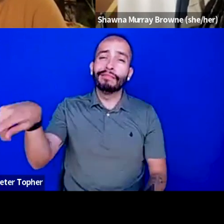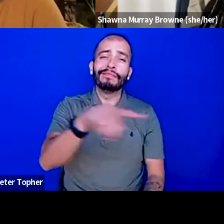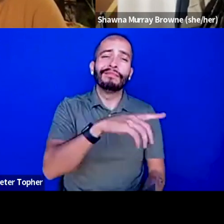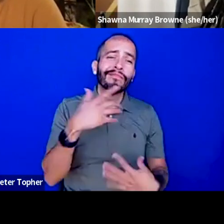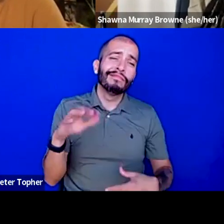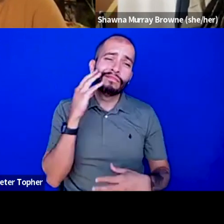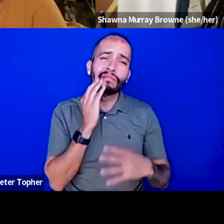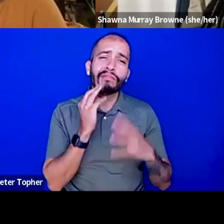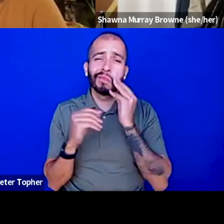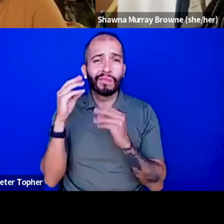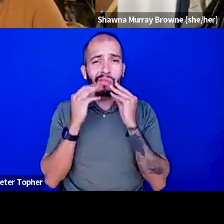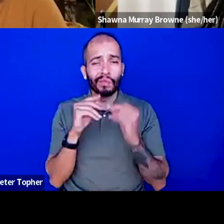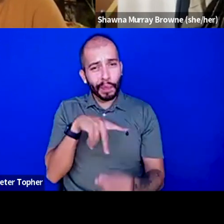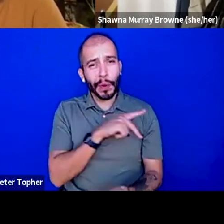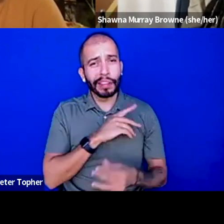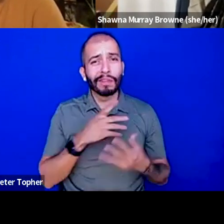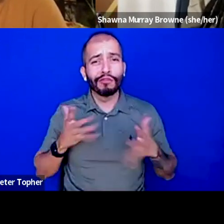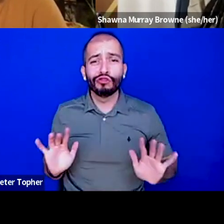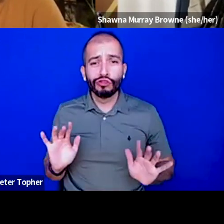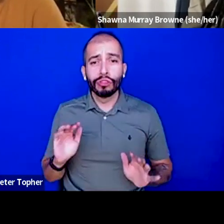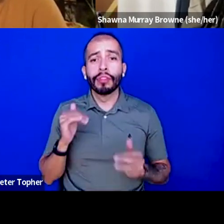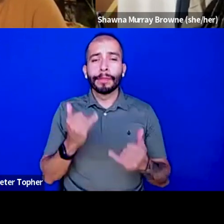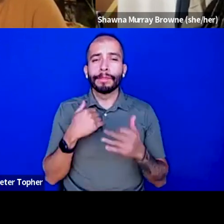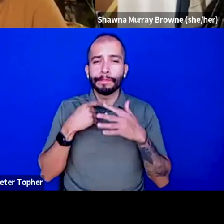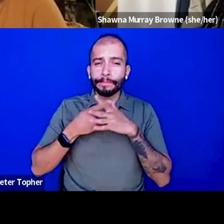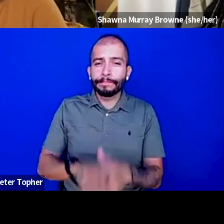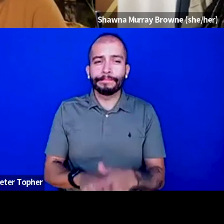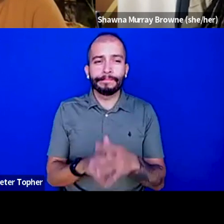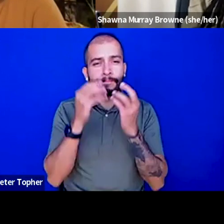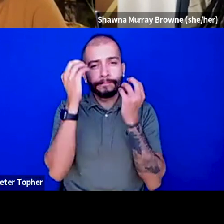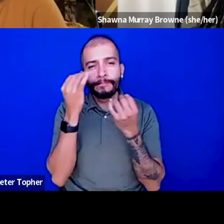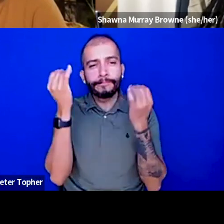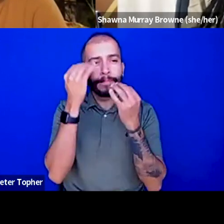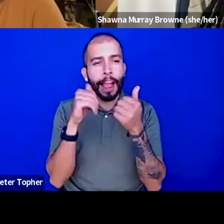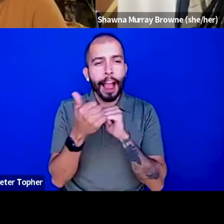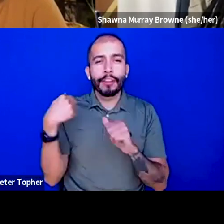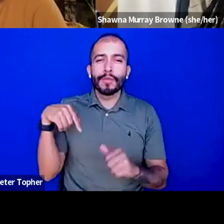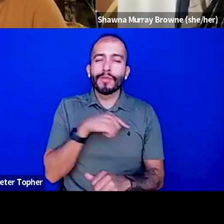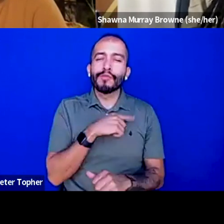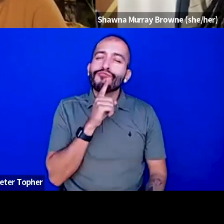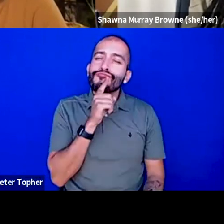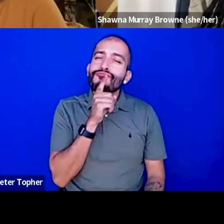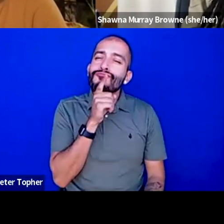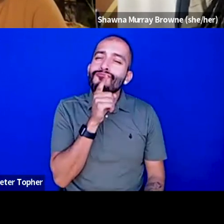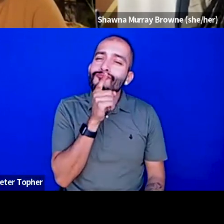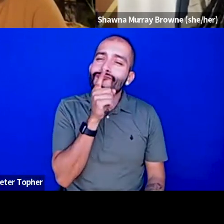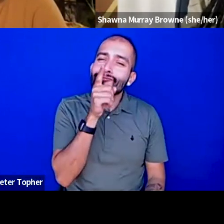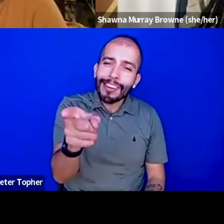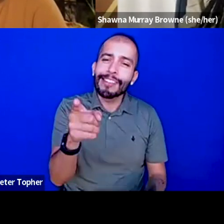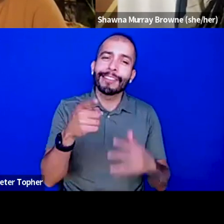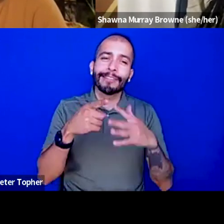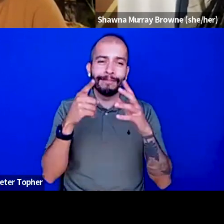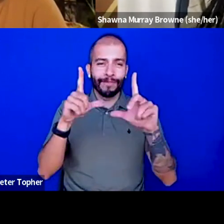how we truly begin to frame decarcerality in the context of ultimately like